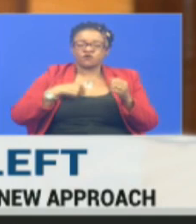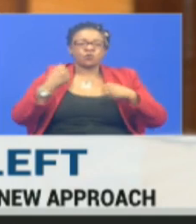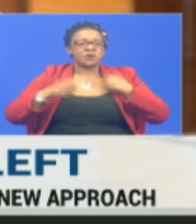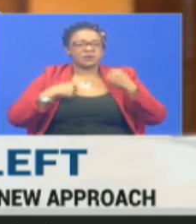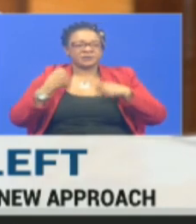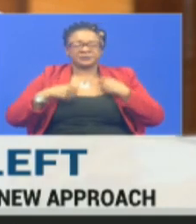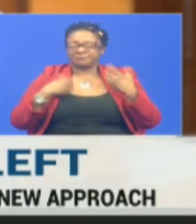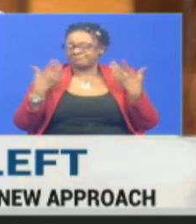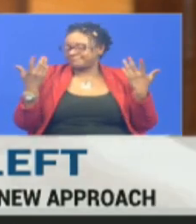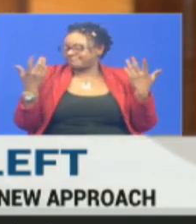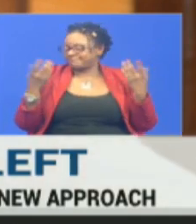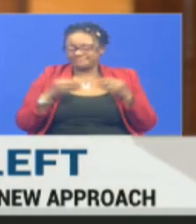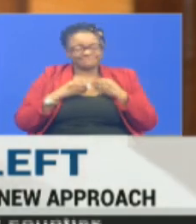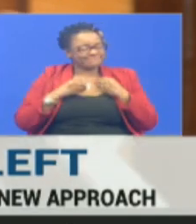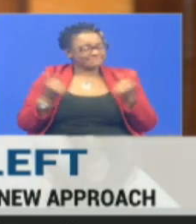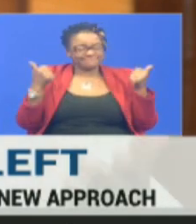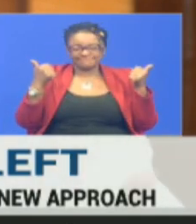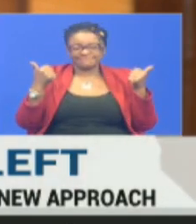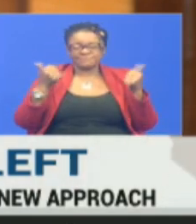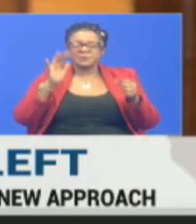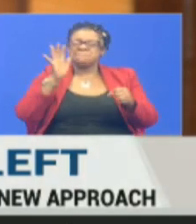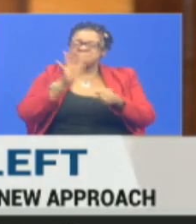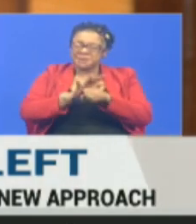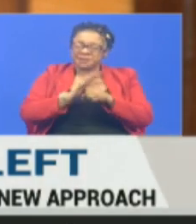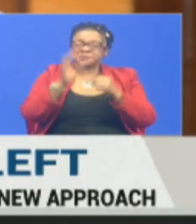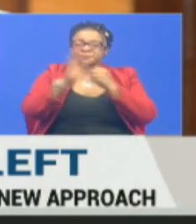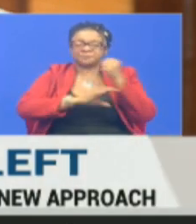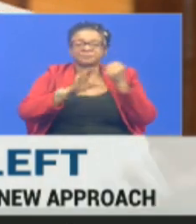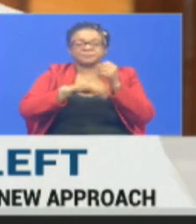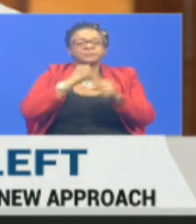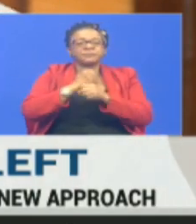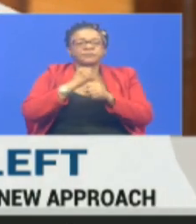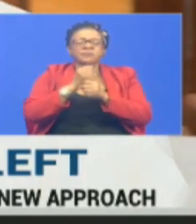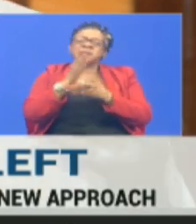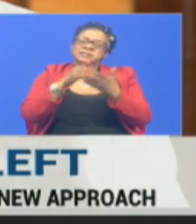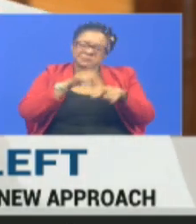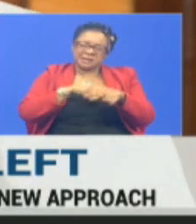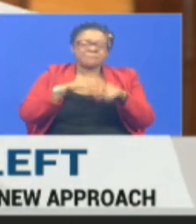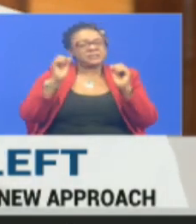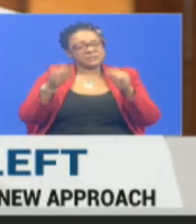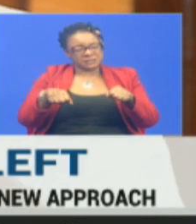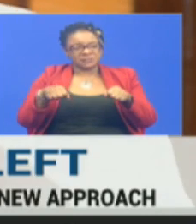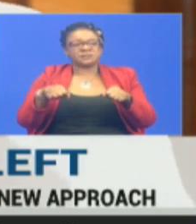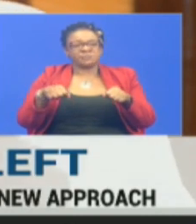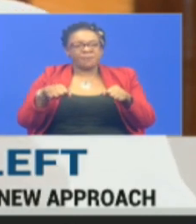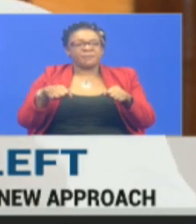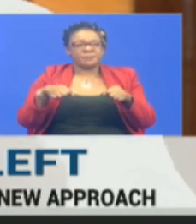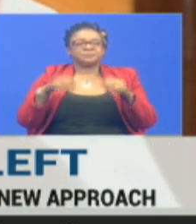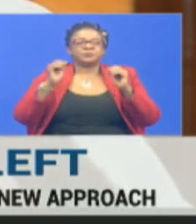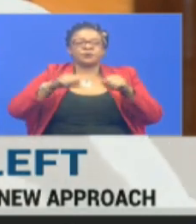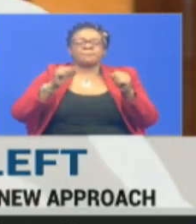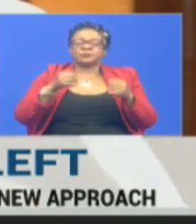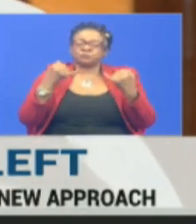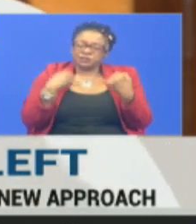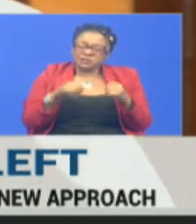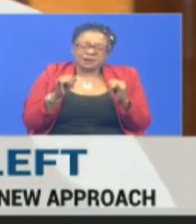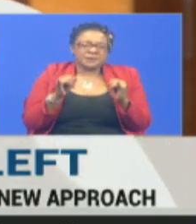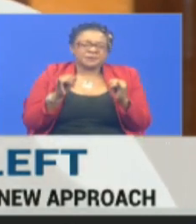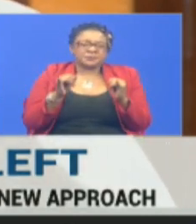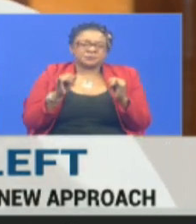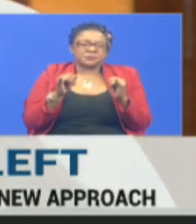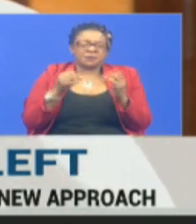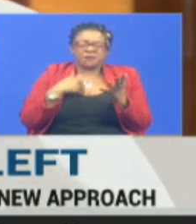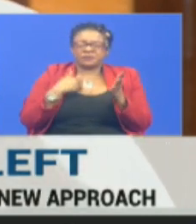that. Many countries have done it. So sometimes, yes, you could try and be descriptive in a